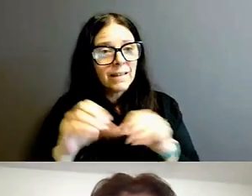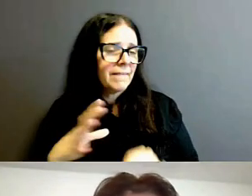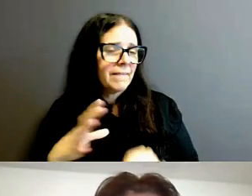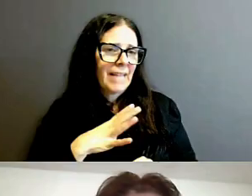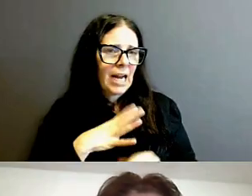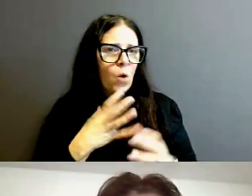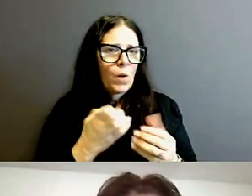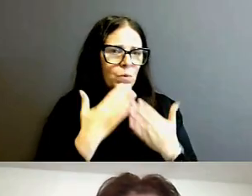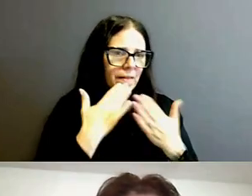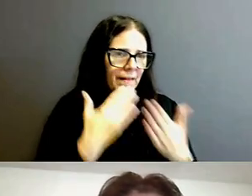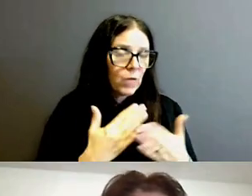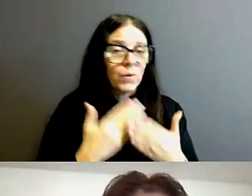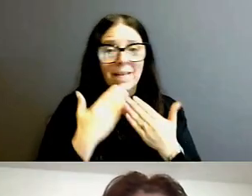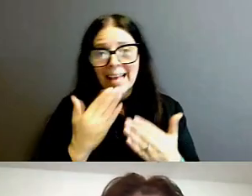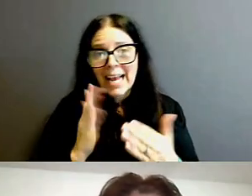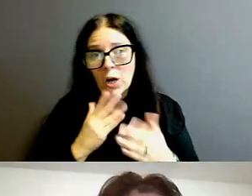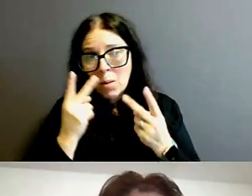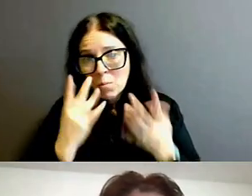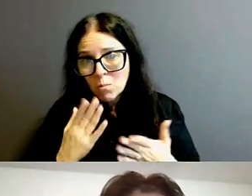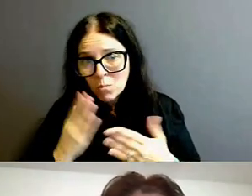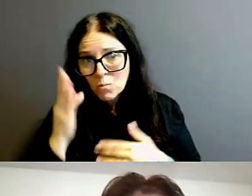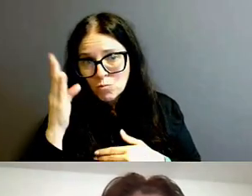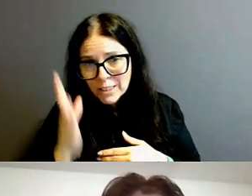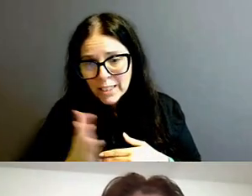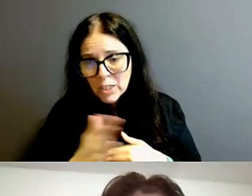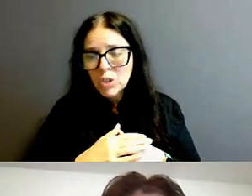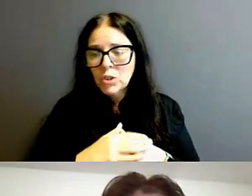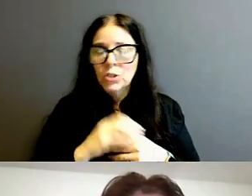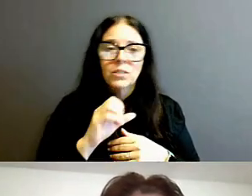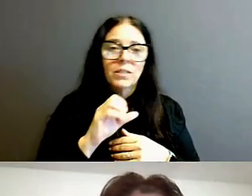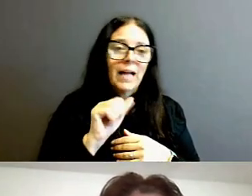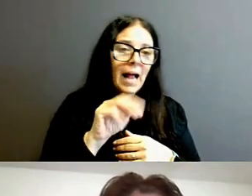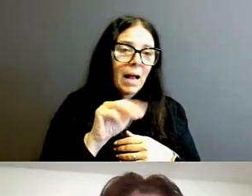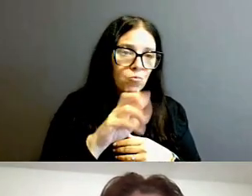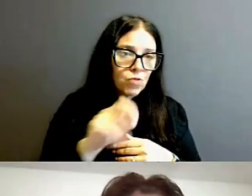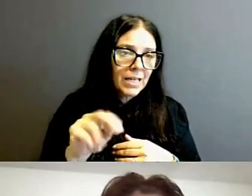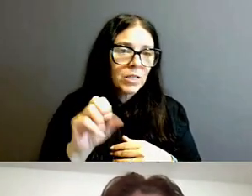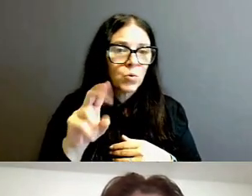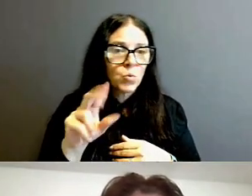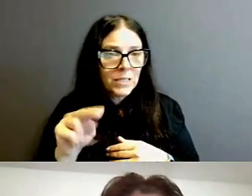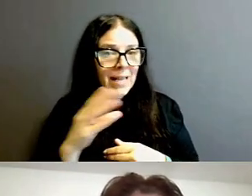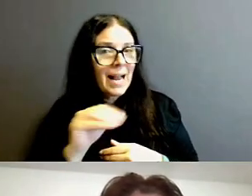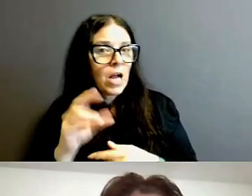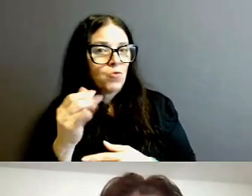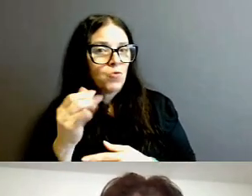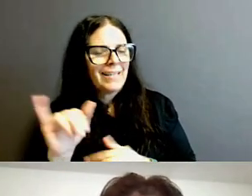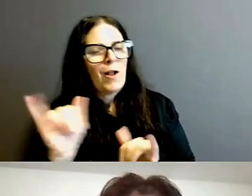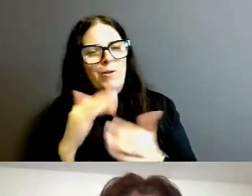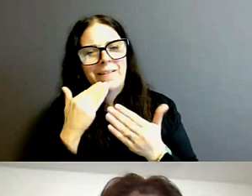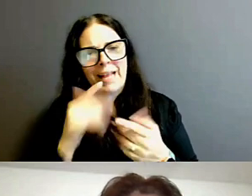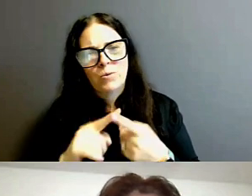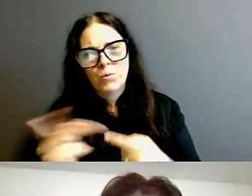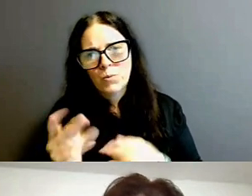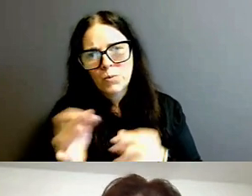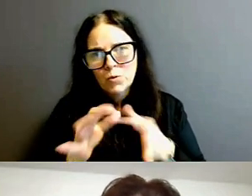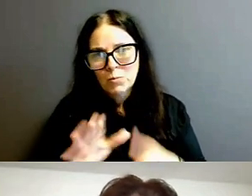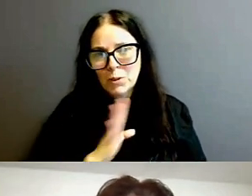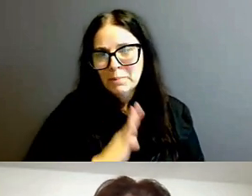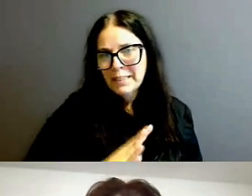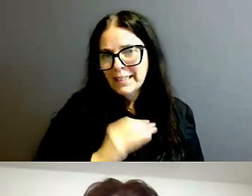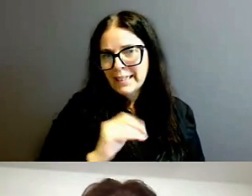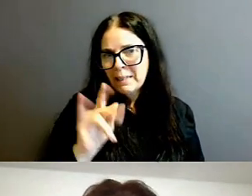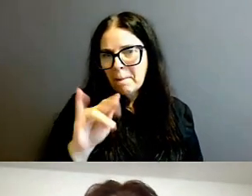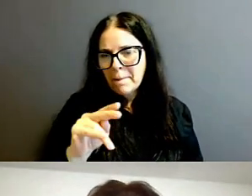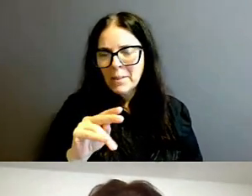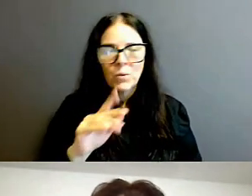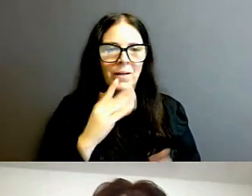thank our guest presenters, Ambri, Susan, and Christina. Thank you so much, as well as our interpreters, Rebecca and Kim. It always makes